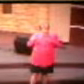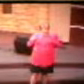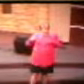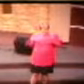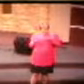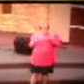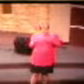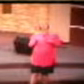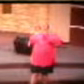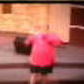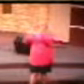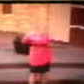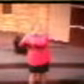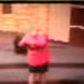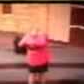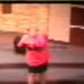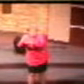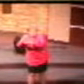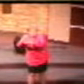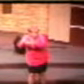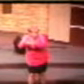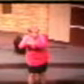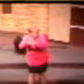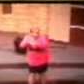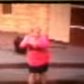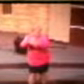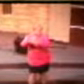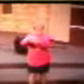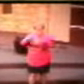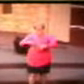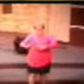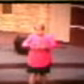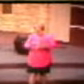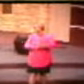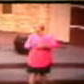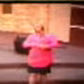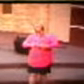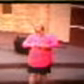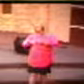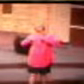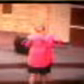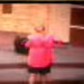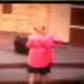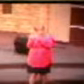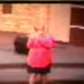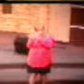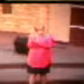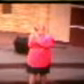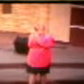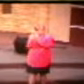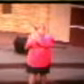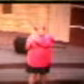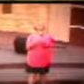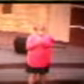Spirit and of Jesus' living presence, to show us what it means to go out